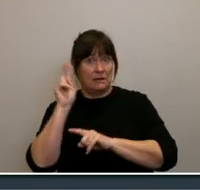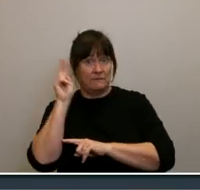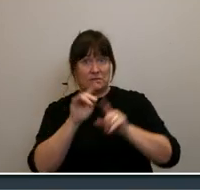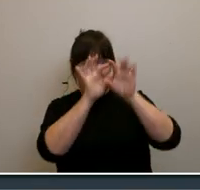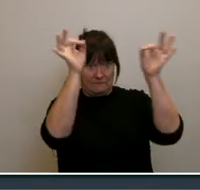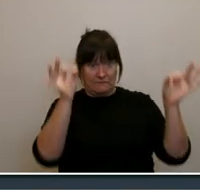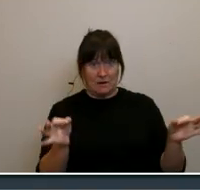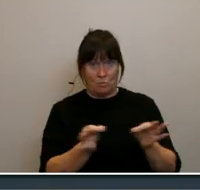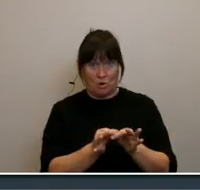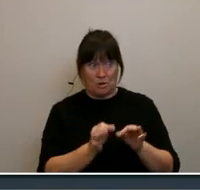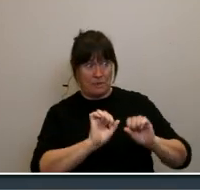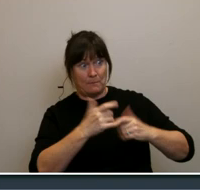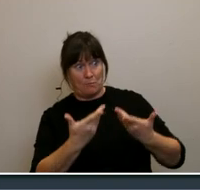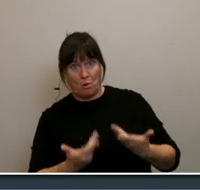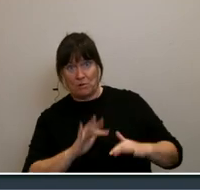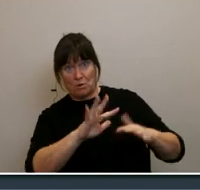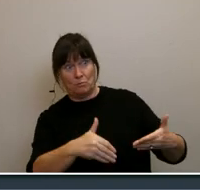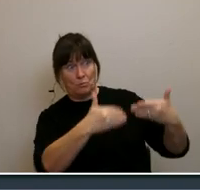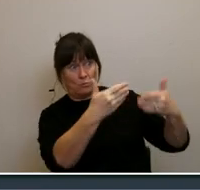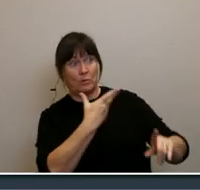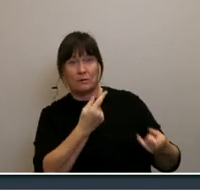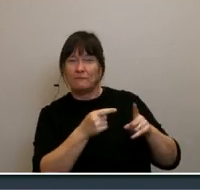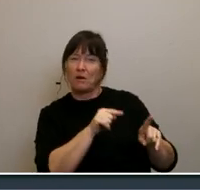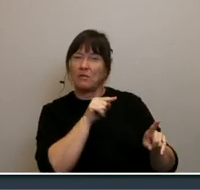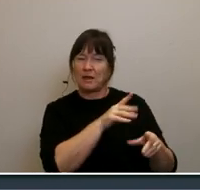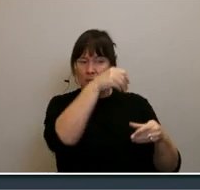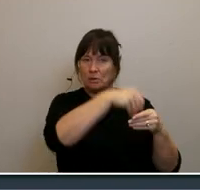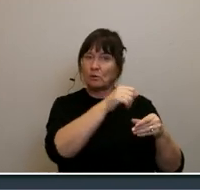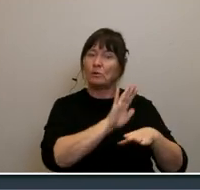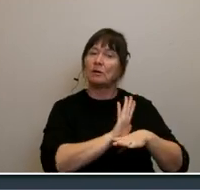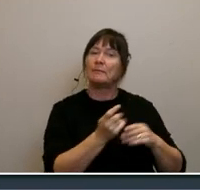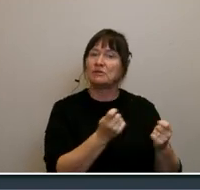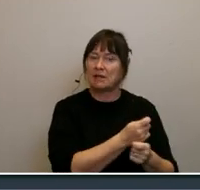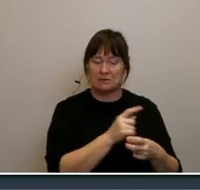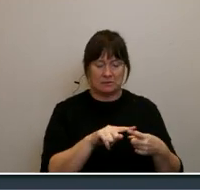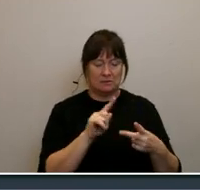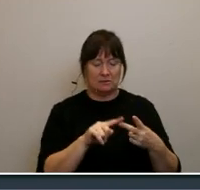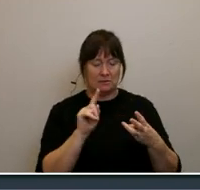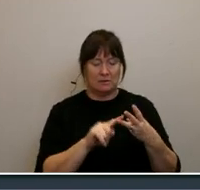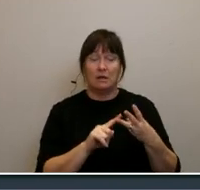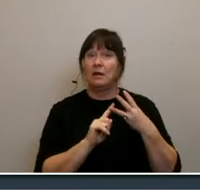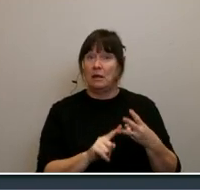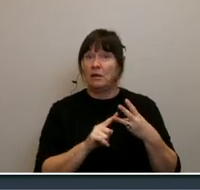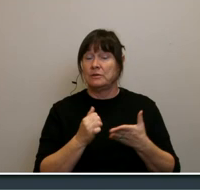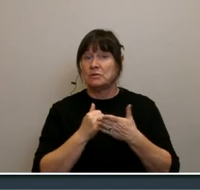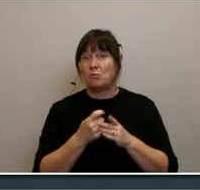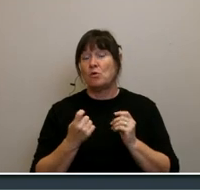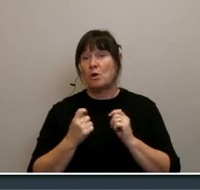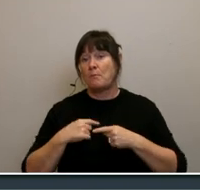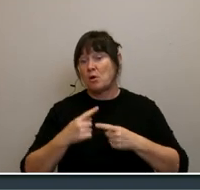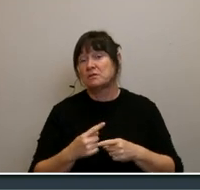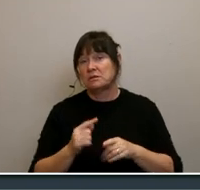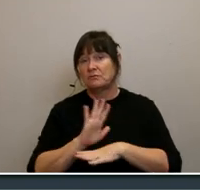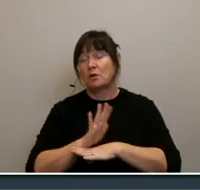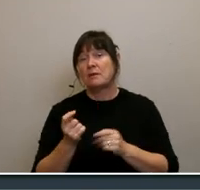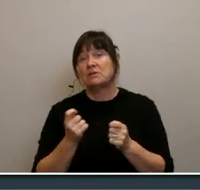website could provide a benchmark for such a climate change framework. Thirdly, by supporting a process for climate change